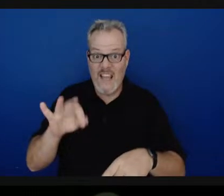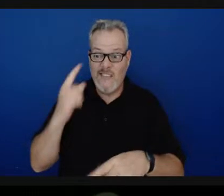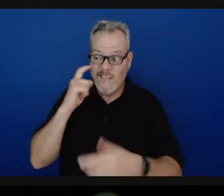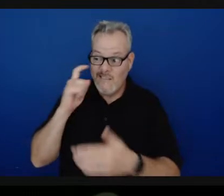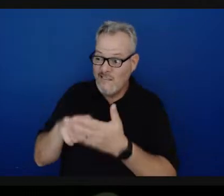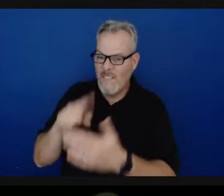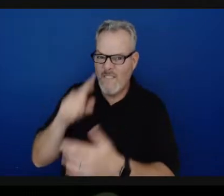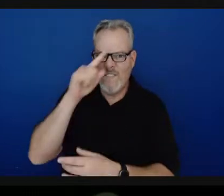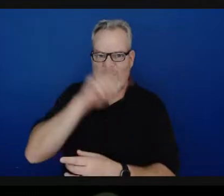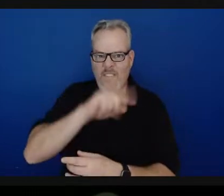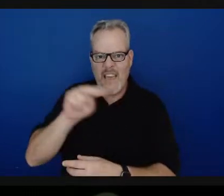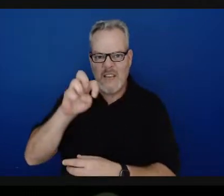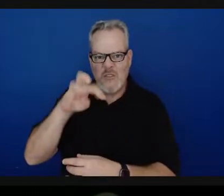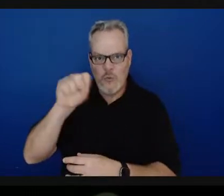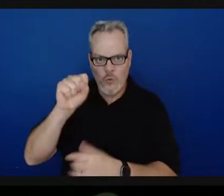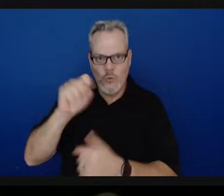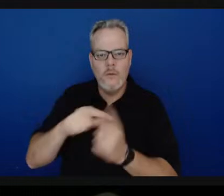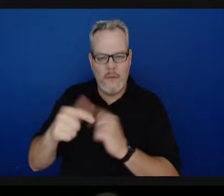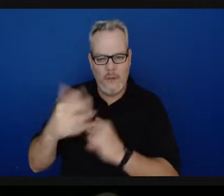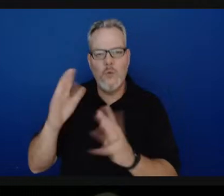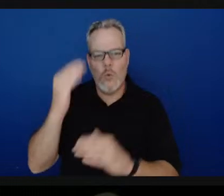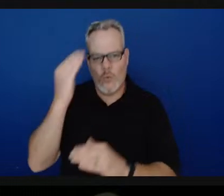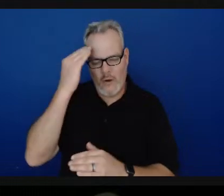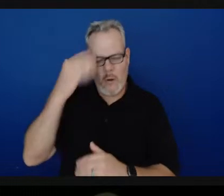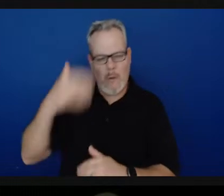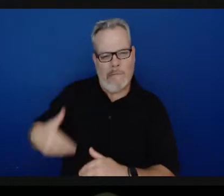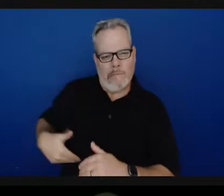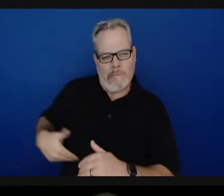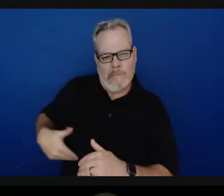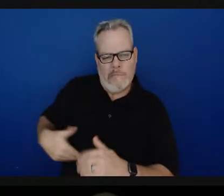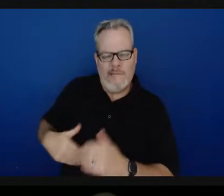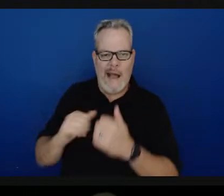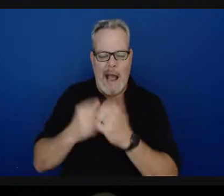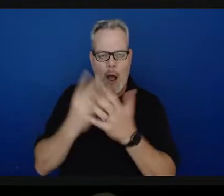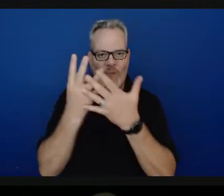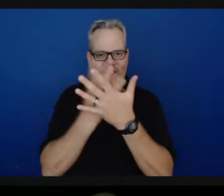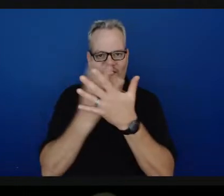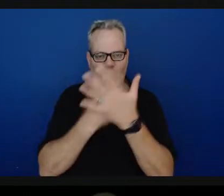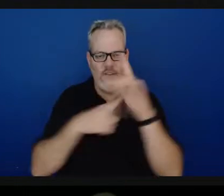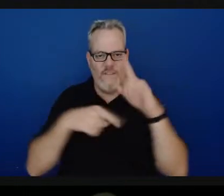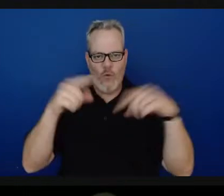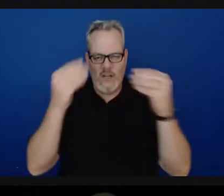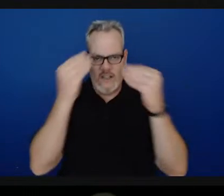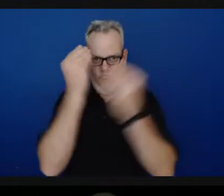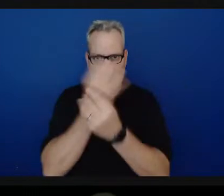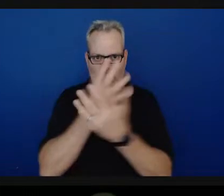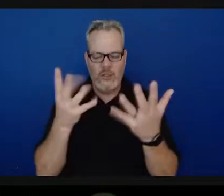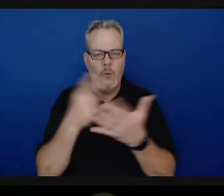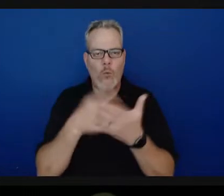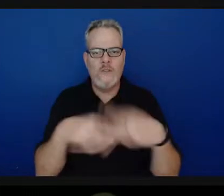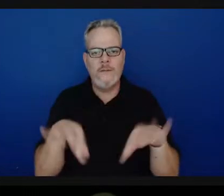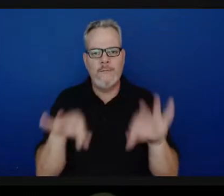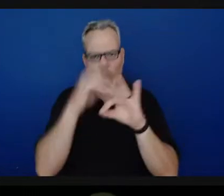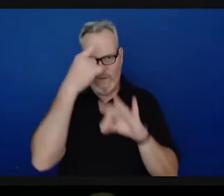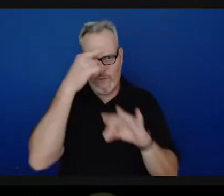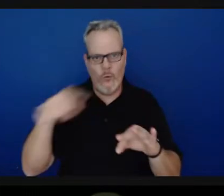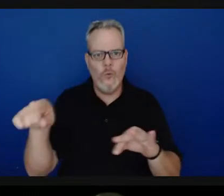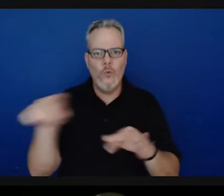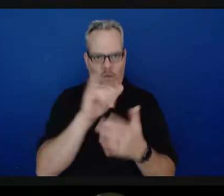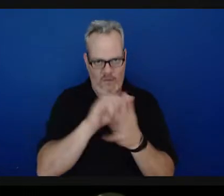where to turn and how to filter information and understand what's really important to you. That's what we're getting at long term